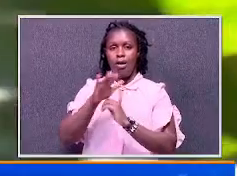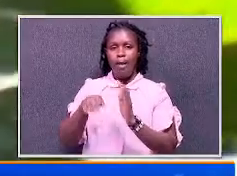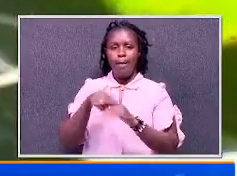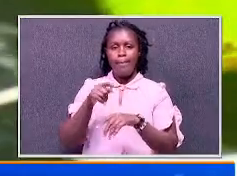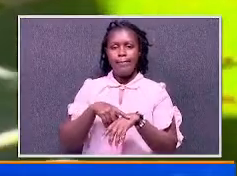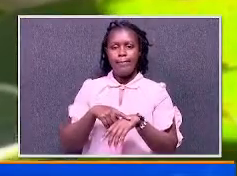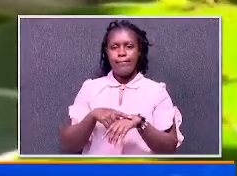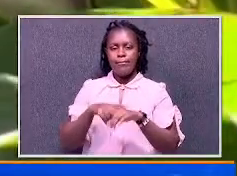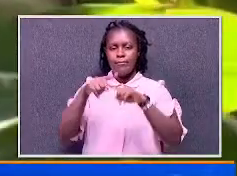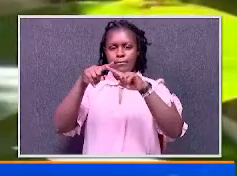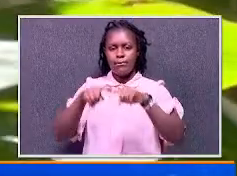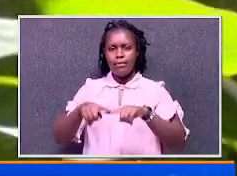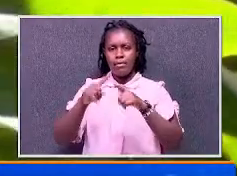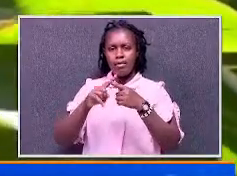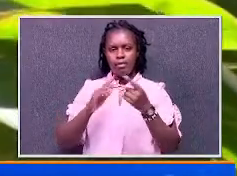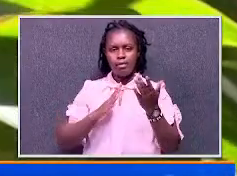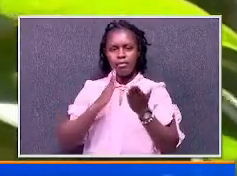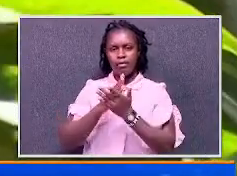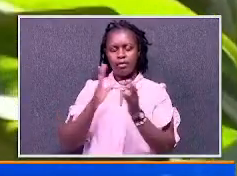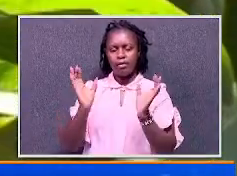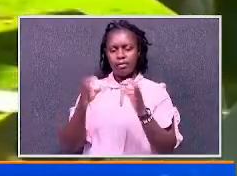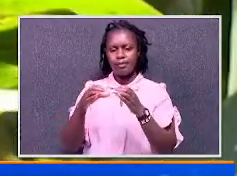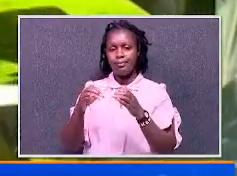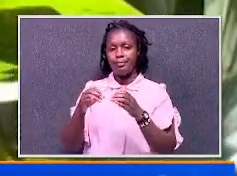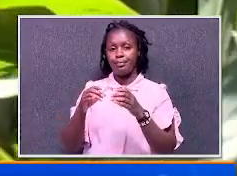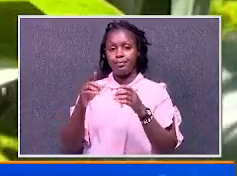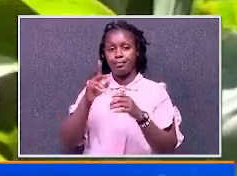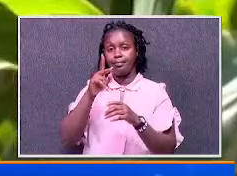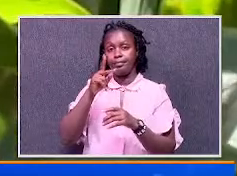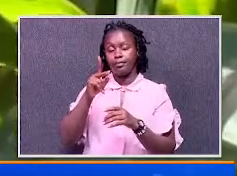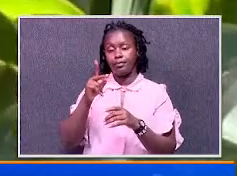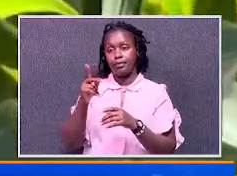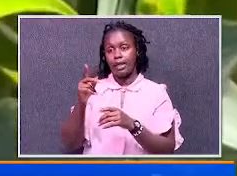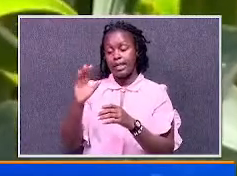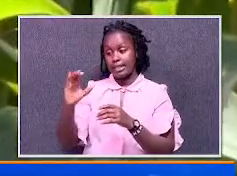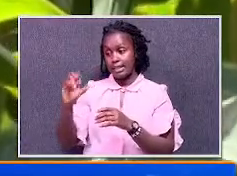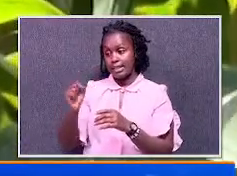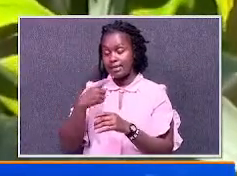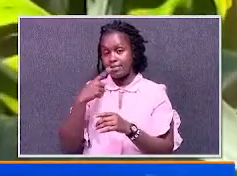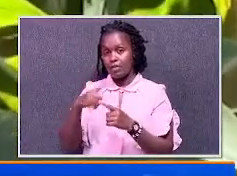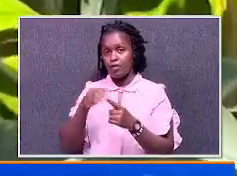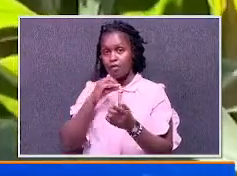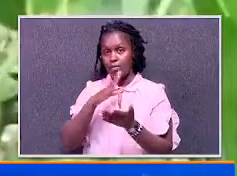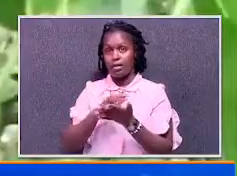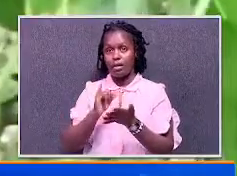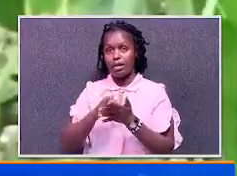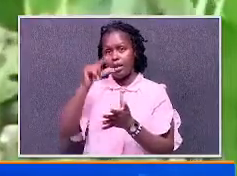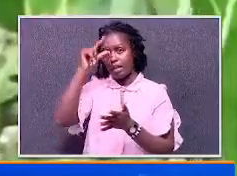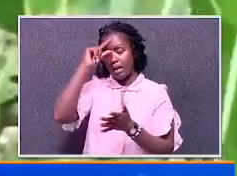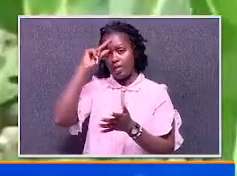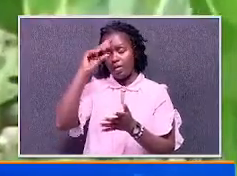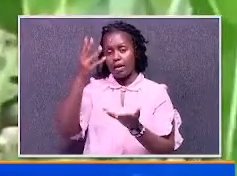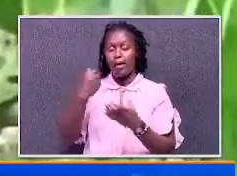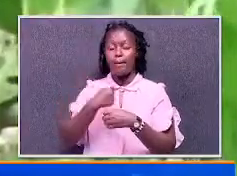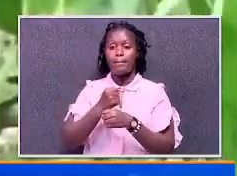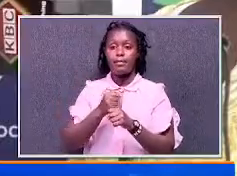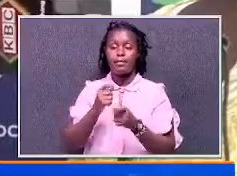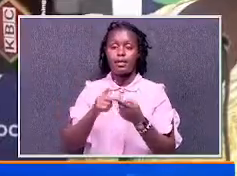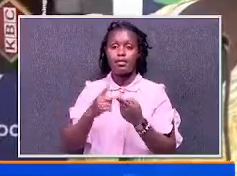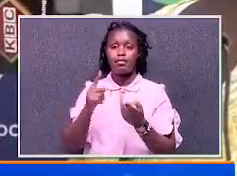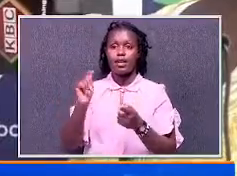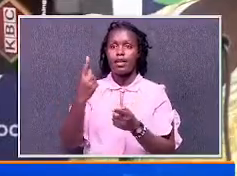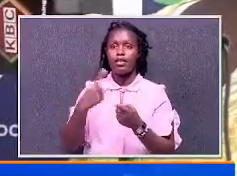costs. According to Rights Group, Kuria's sentiments are a confirmation that the government is deliberately putting Kenyans at a harm's